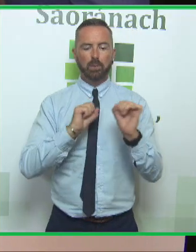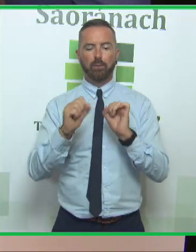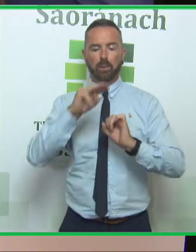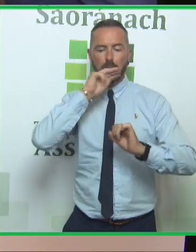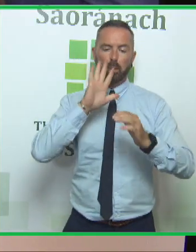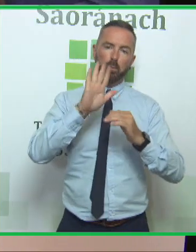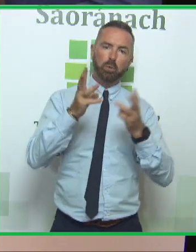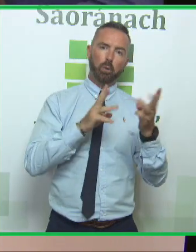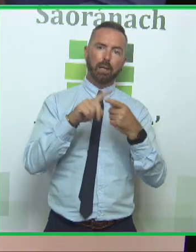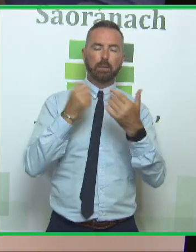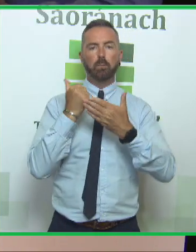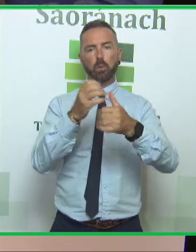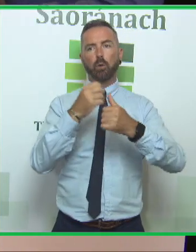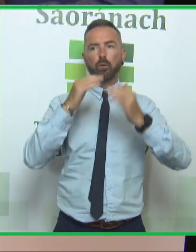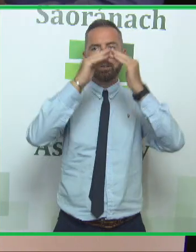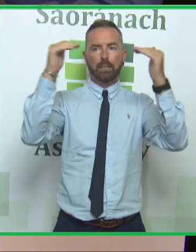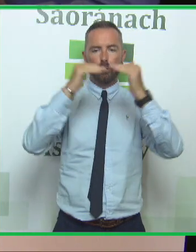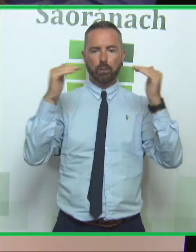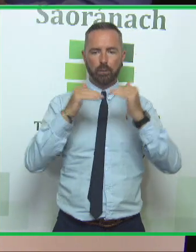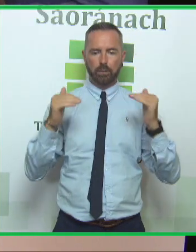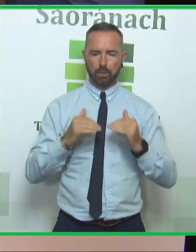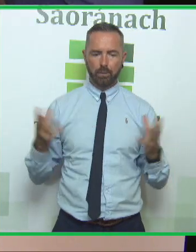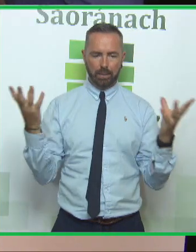and support all the other tiers, and we can't